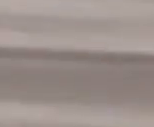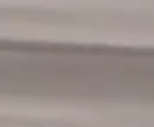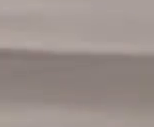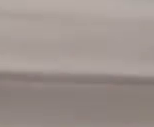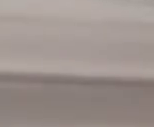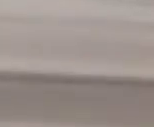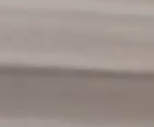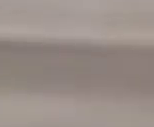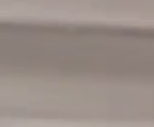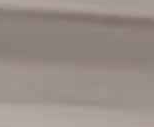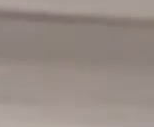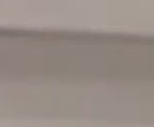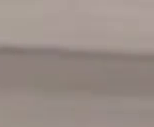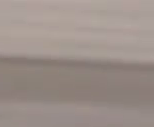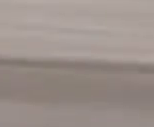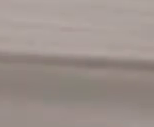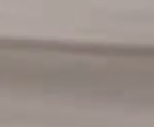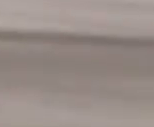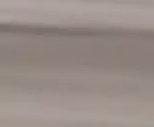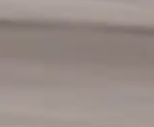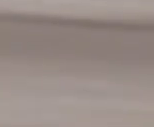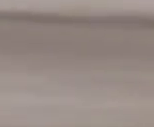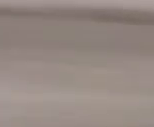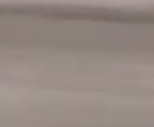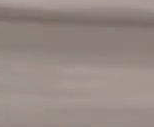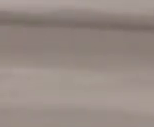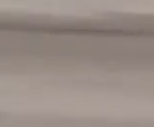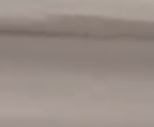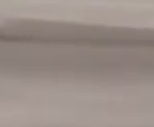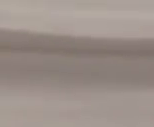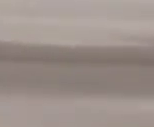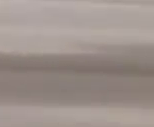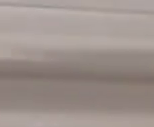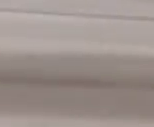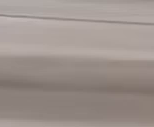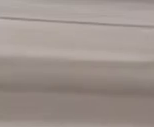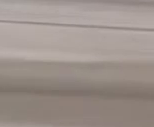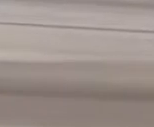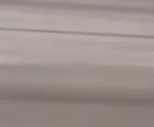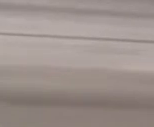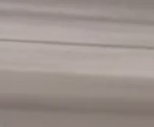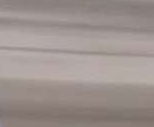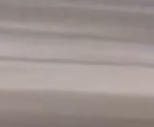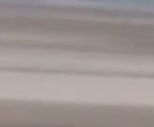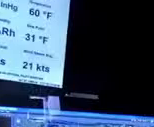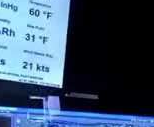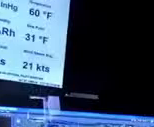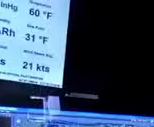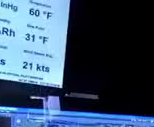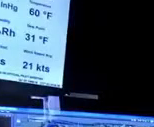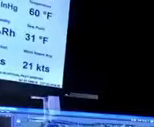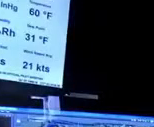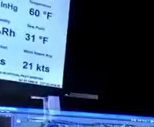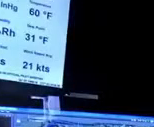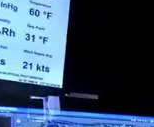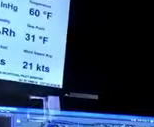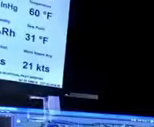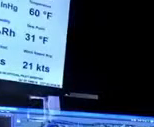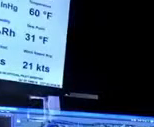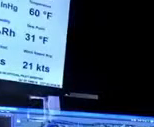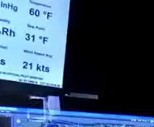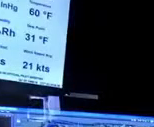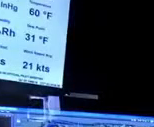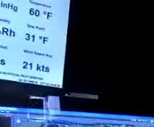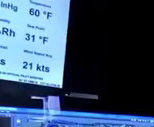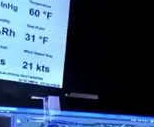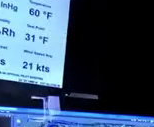completion of Flight Test 6, from all the data that we're able to collect, they're able to inform minimum operational performance